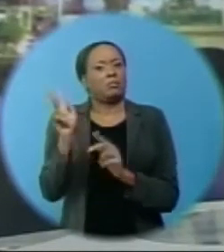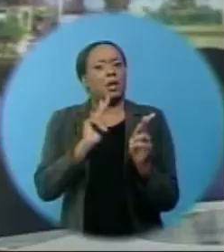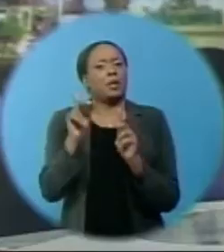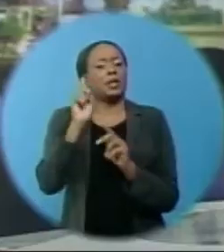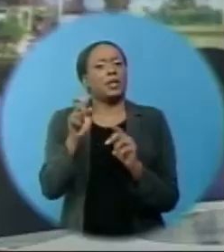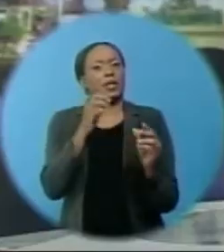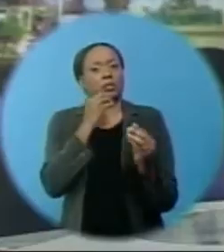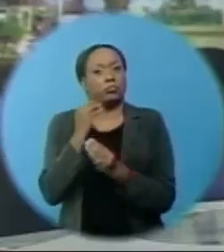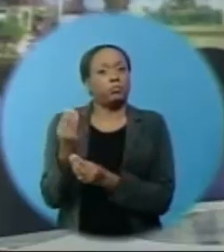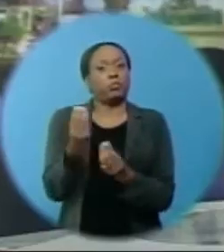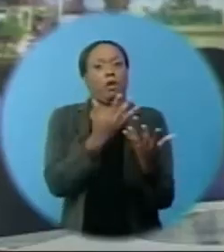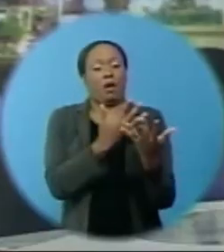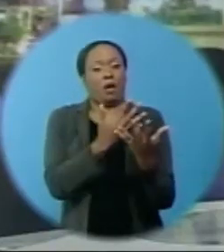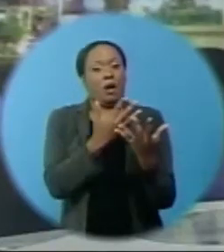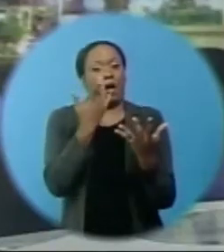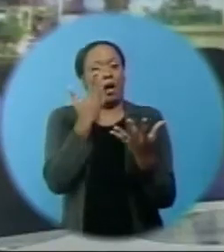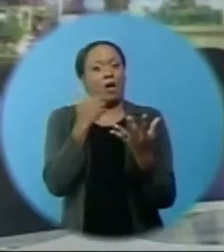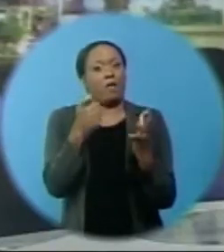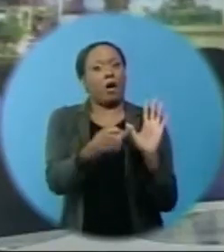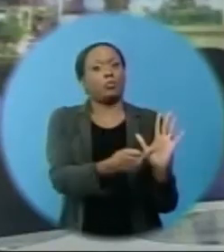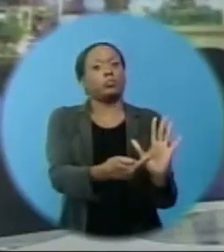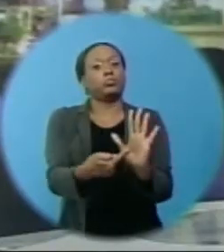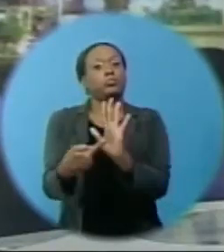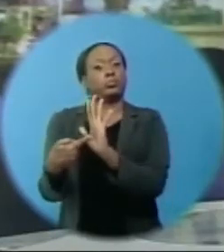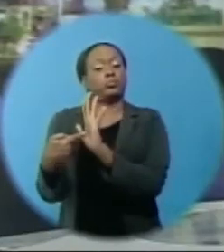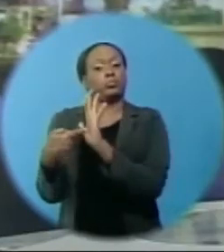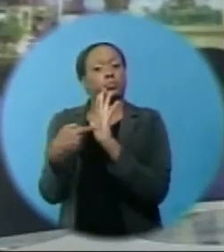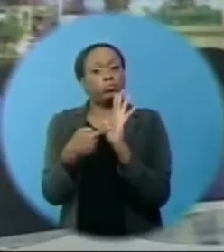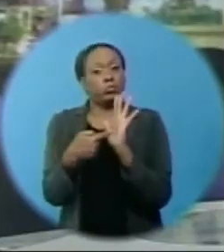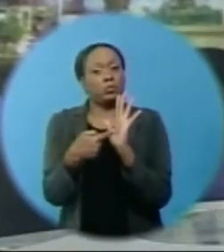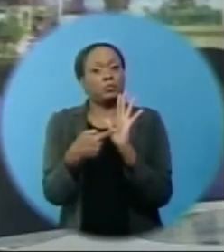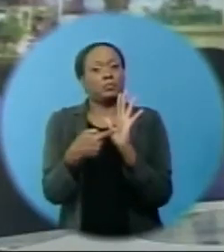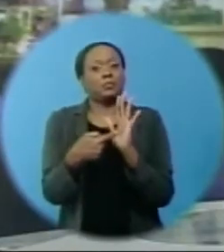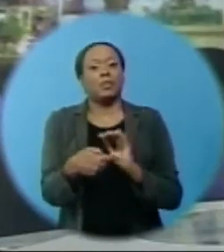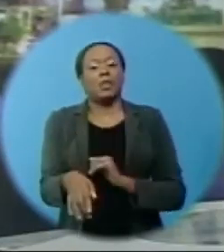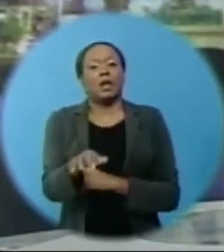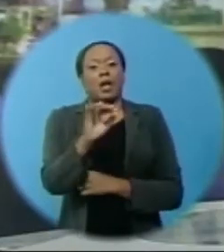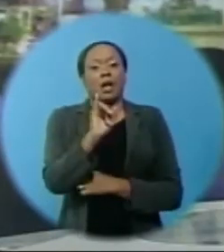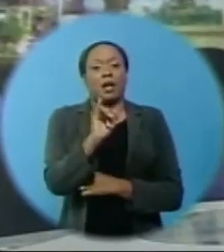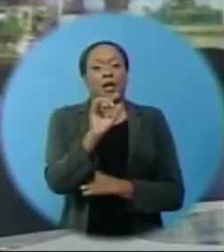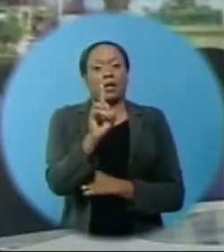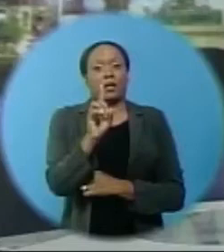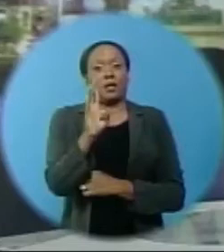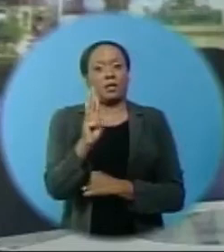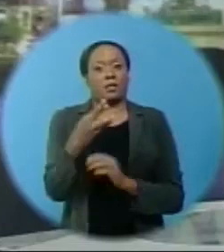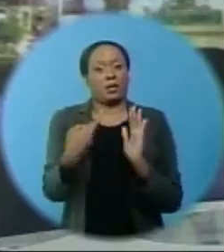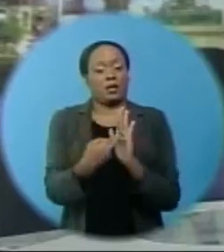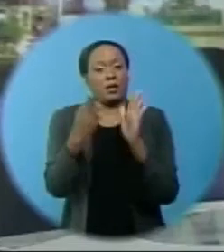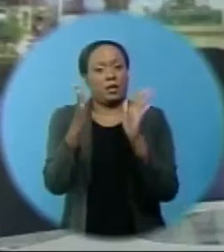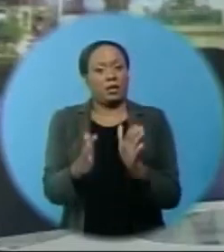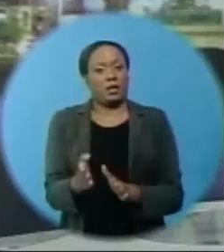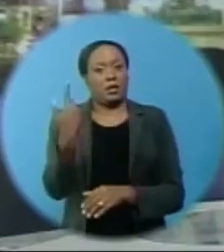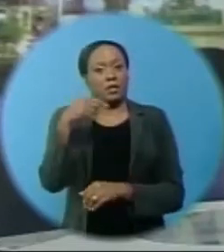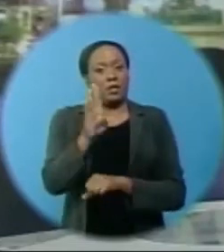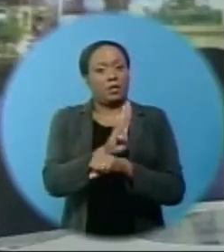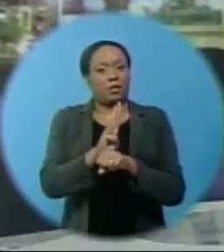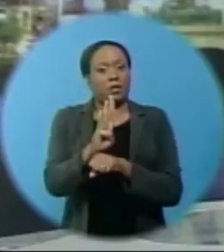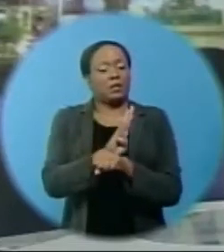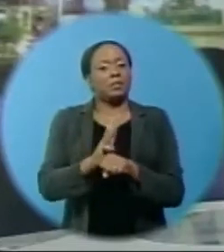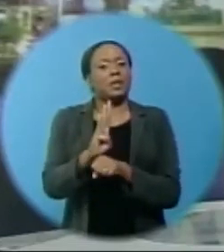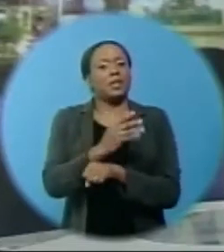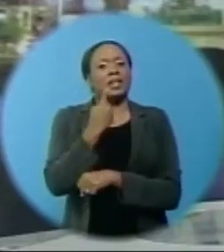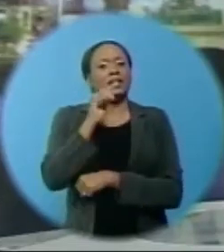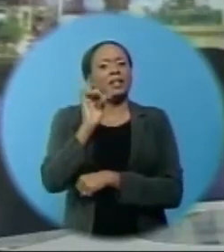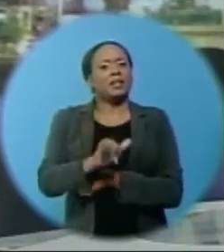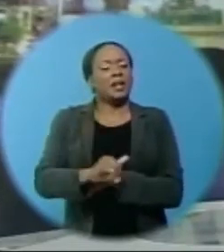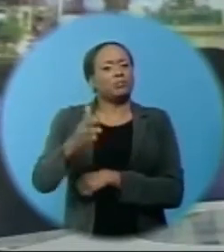to spread their messages. That advice has come from IDB's country representative to Barbados, Juan Carlos de la Hoz